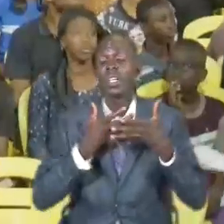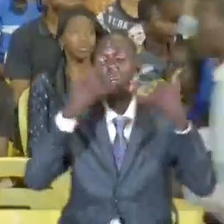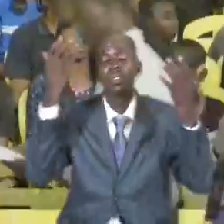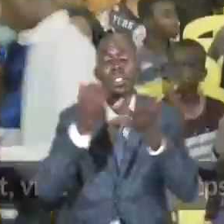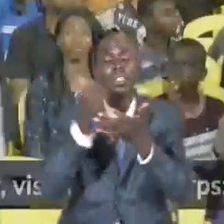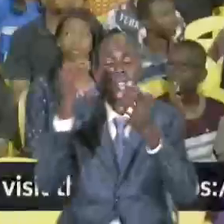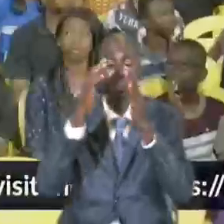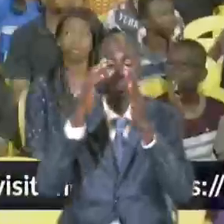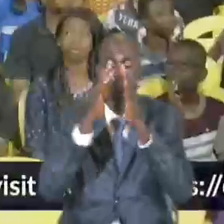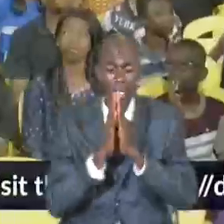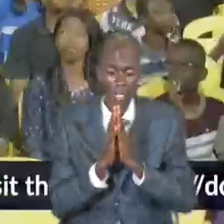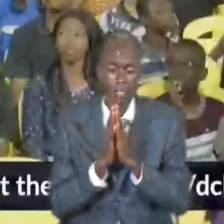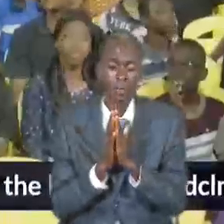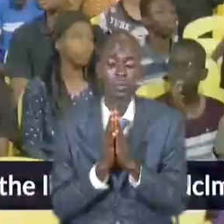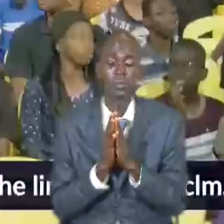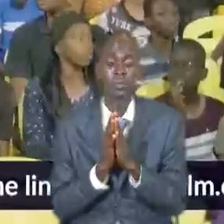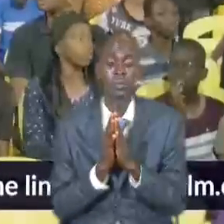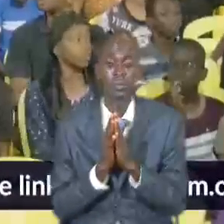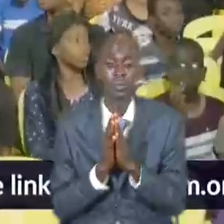A resounding amen.